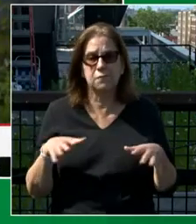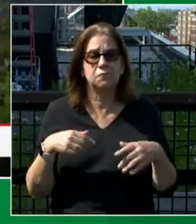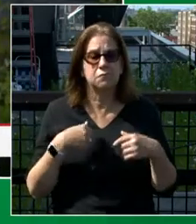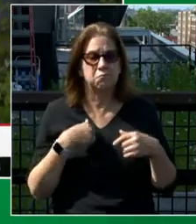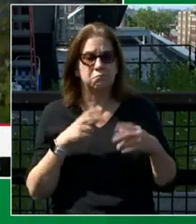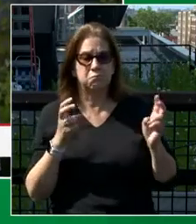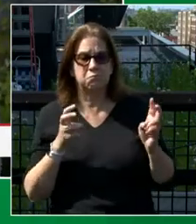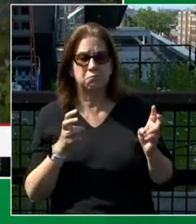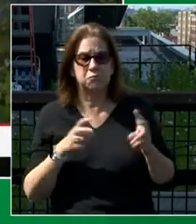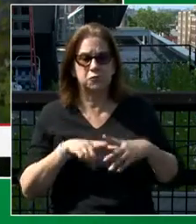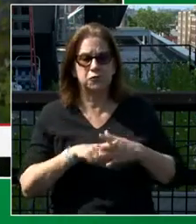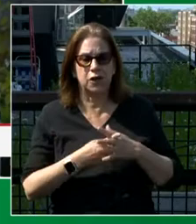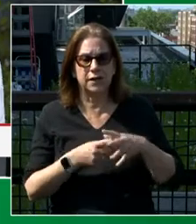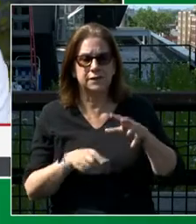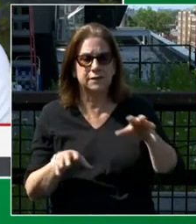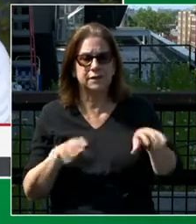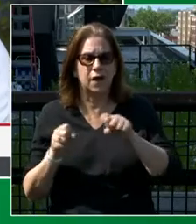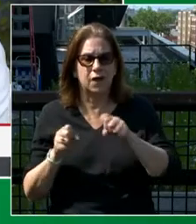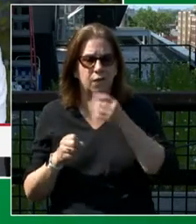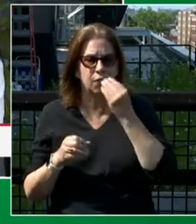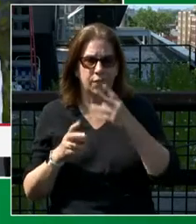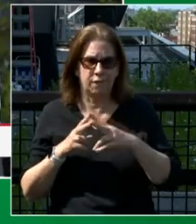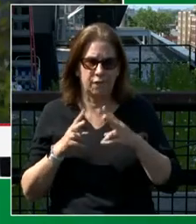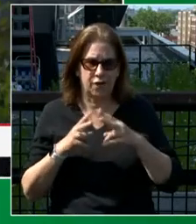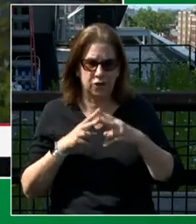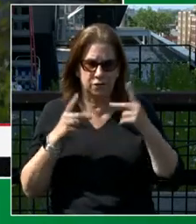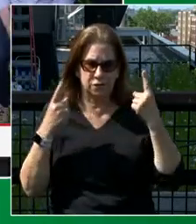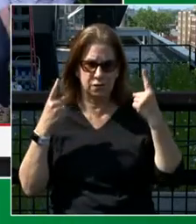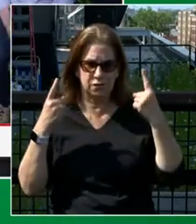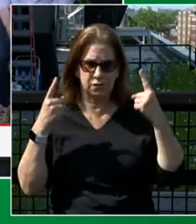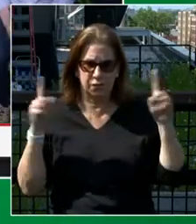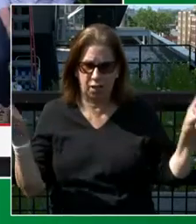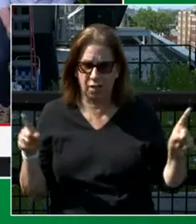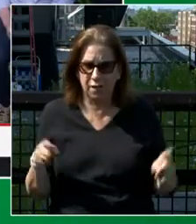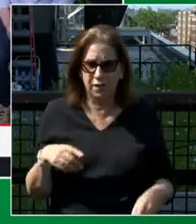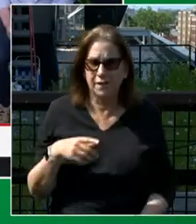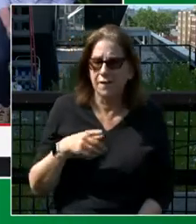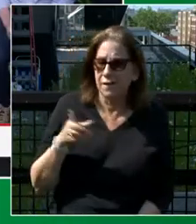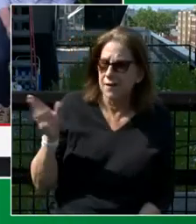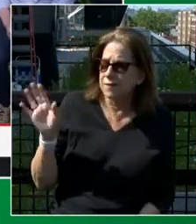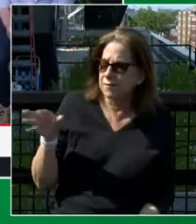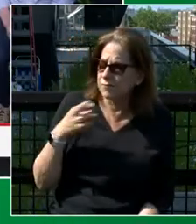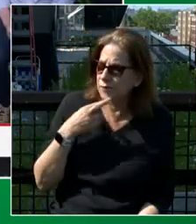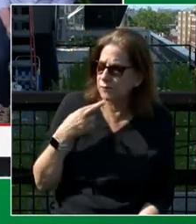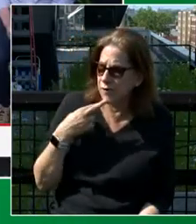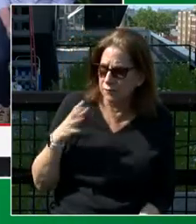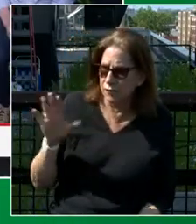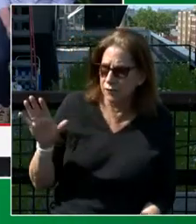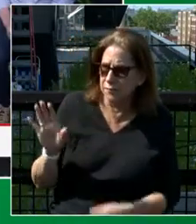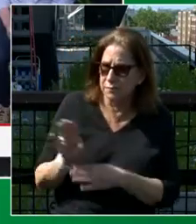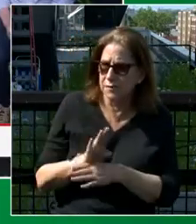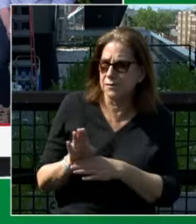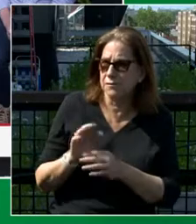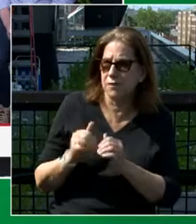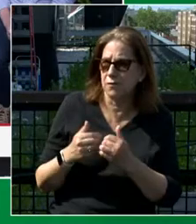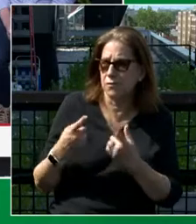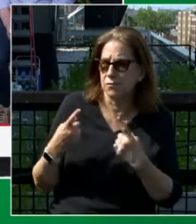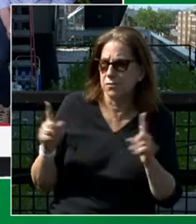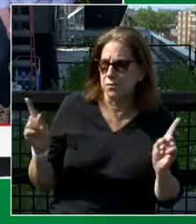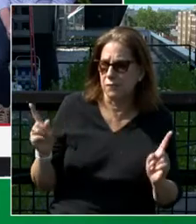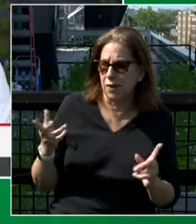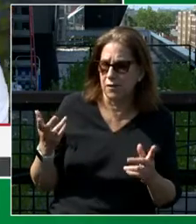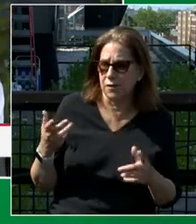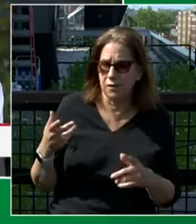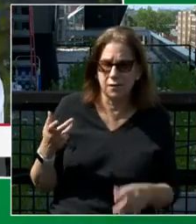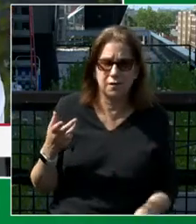code of Lucky Danger because you can't just it's almost 4:30. You can't actually go get it right now. Yeah,